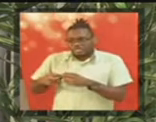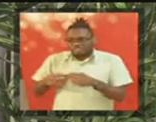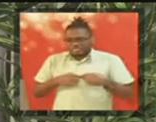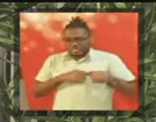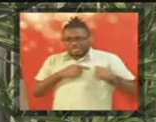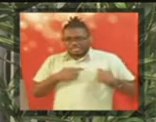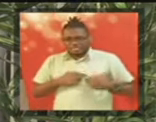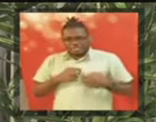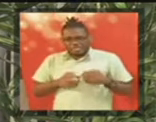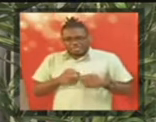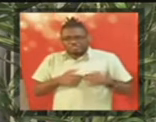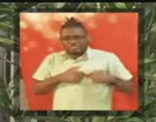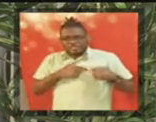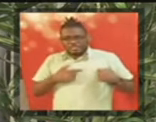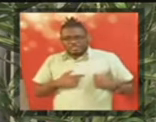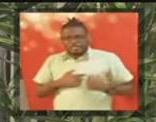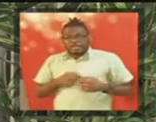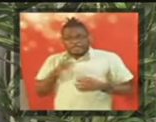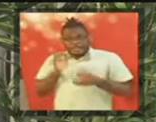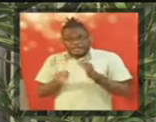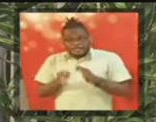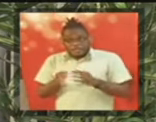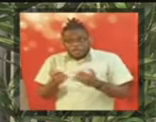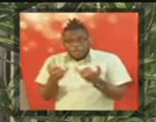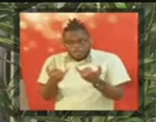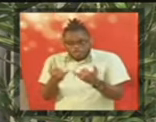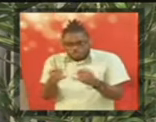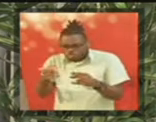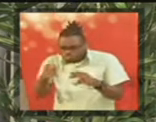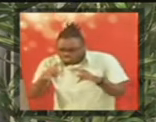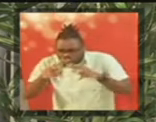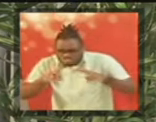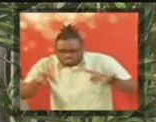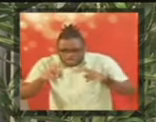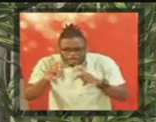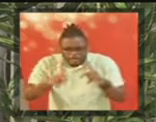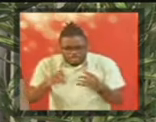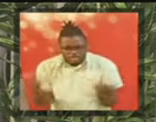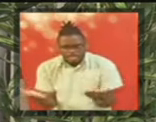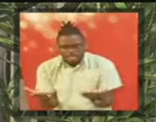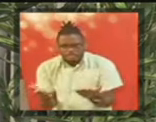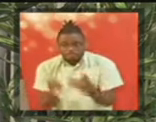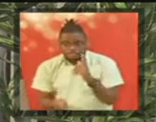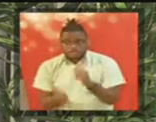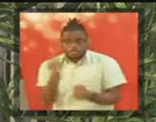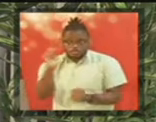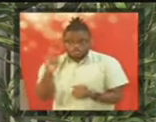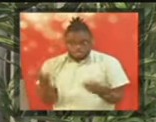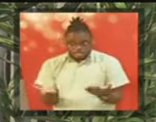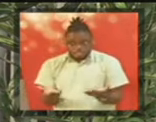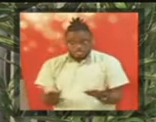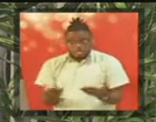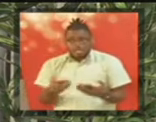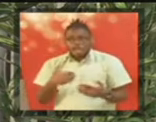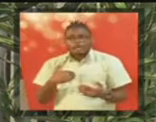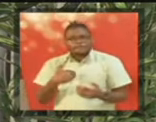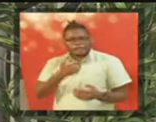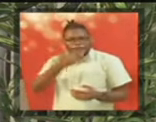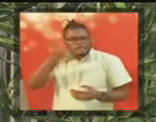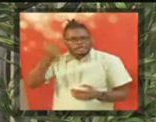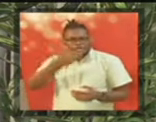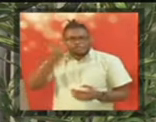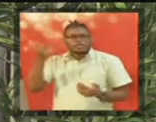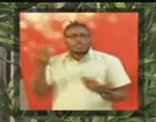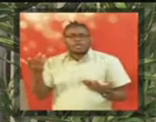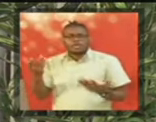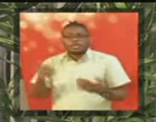if among any of the local cases of COVID-19 patients where patients have recovered, have any patients